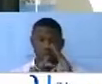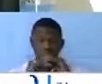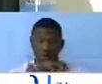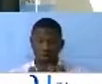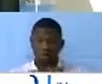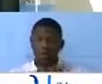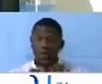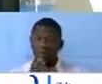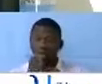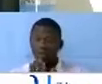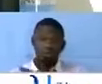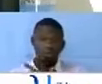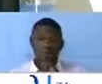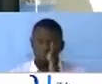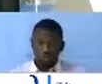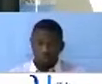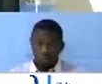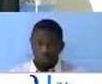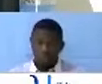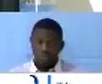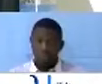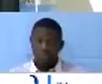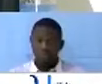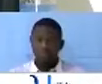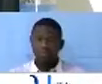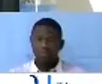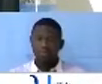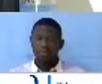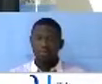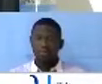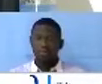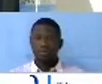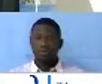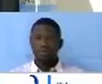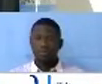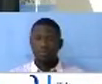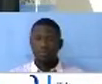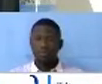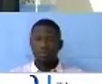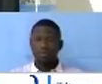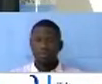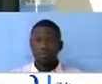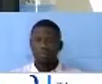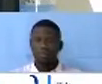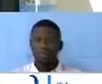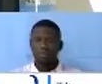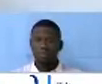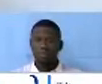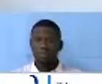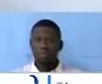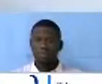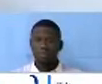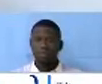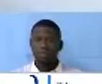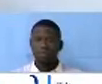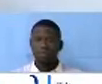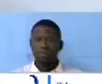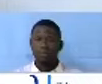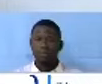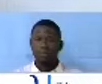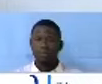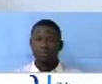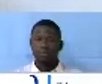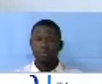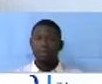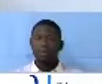Legi manita mang la ko dello kom ning mako wahe ni ne yowi tamit sa kaddo li la way du diga. My testimony is